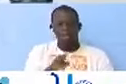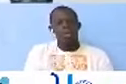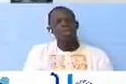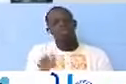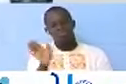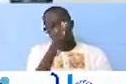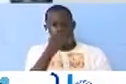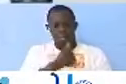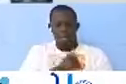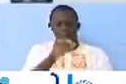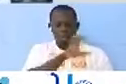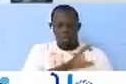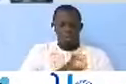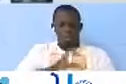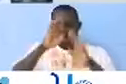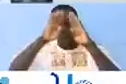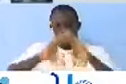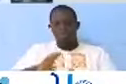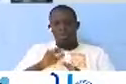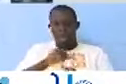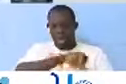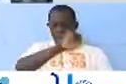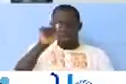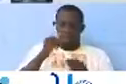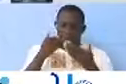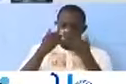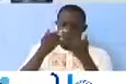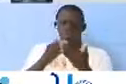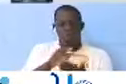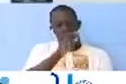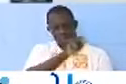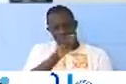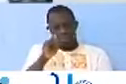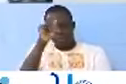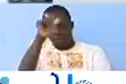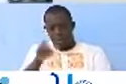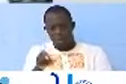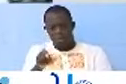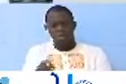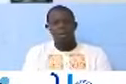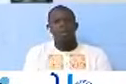you to go to my house and tell so-and-so person that